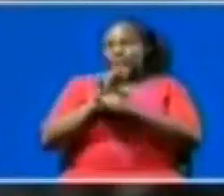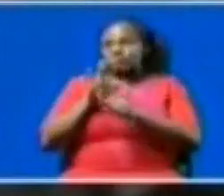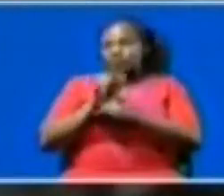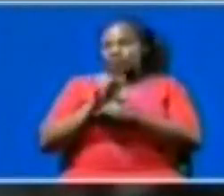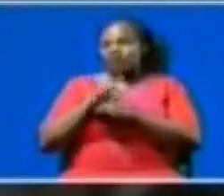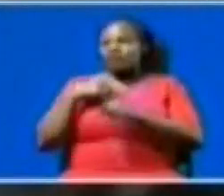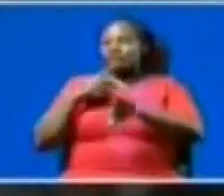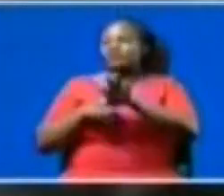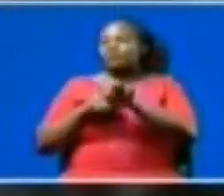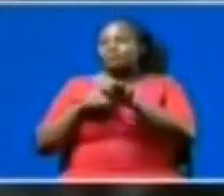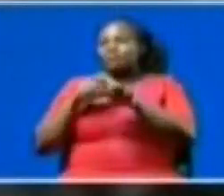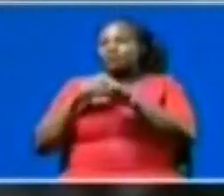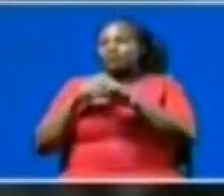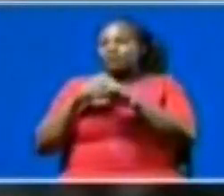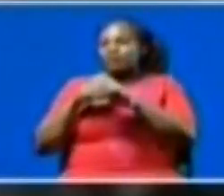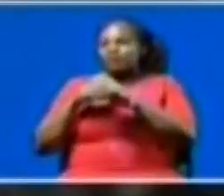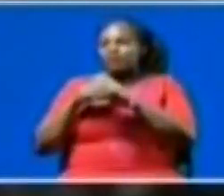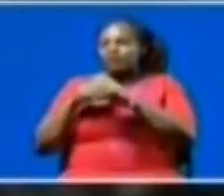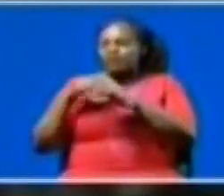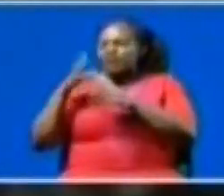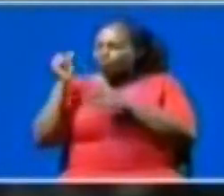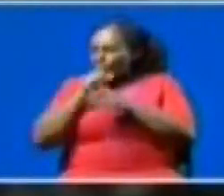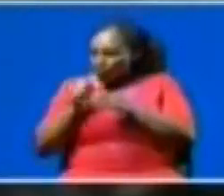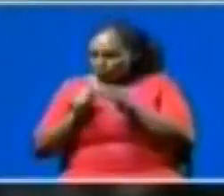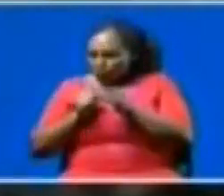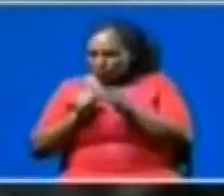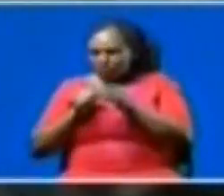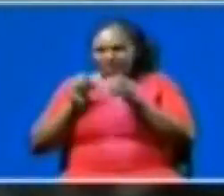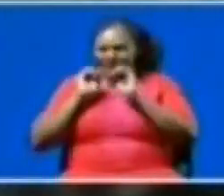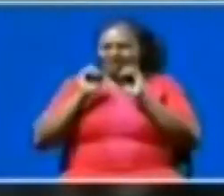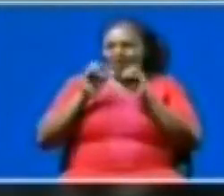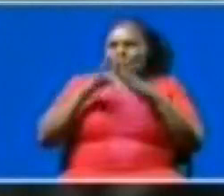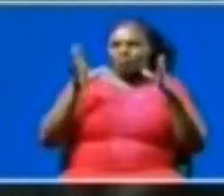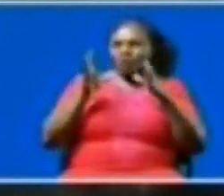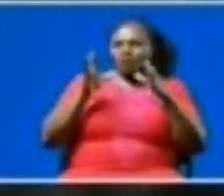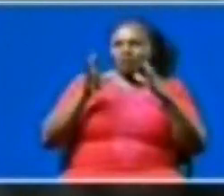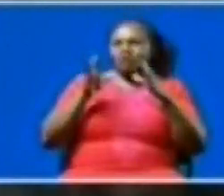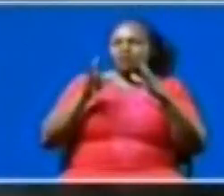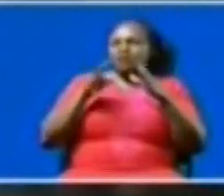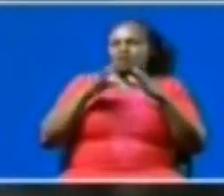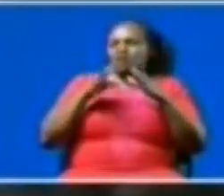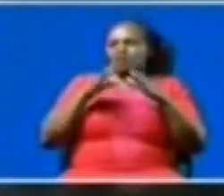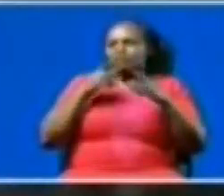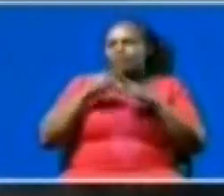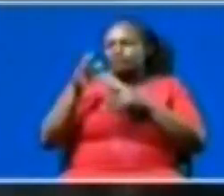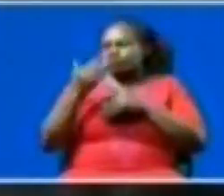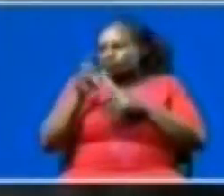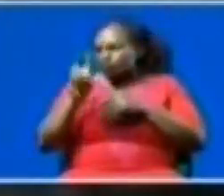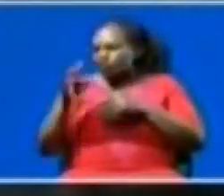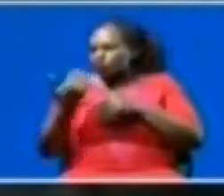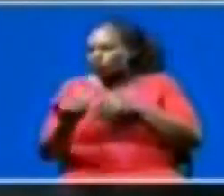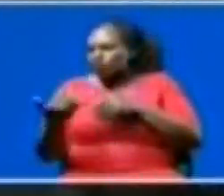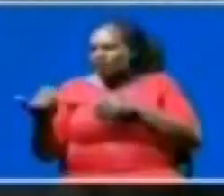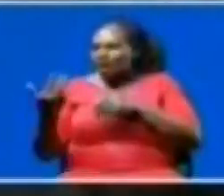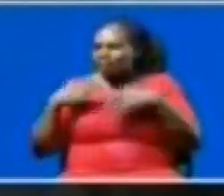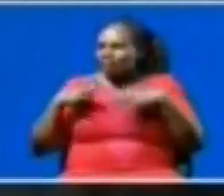time to do these things when we are at the end of our career or when we are old and there's nothing more exciting to do. But for her to do this at the